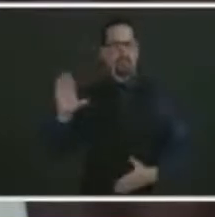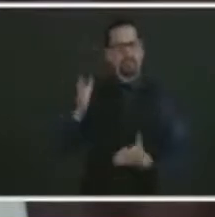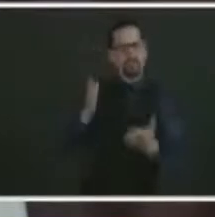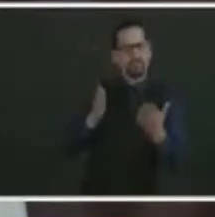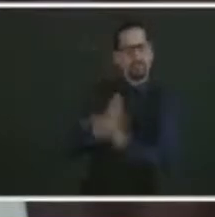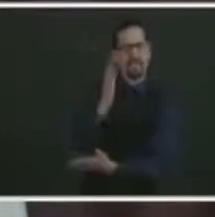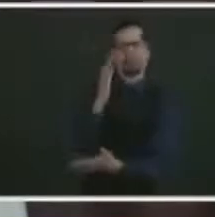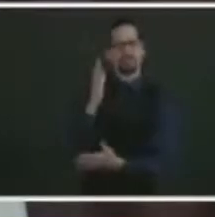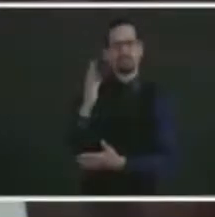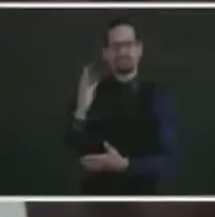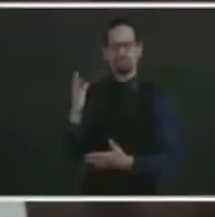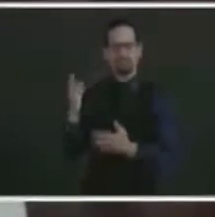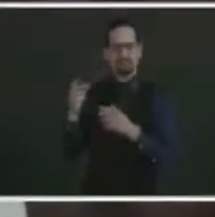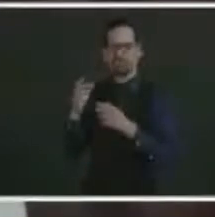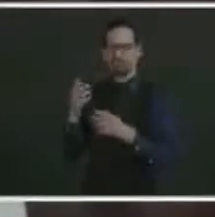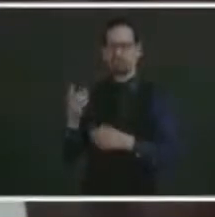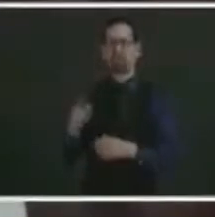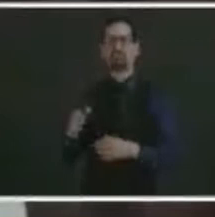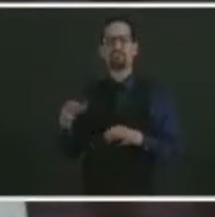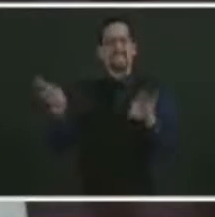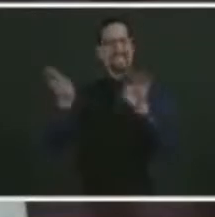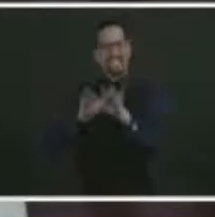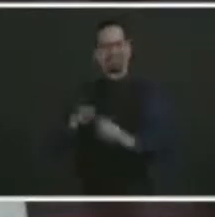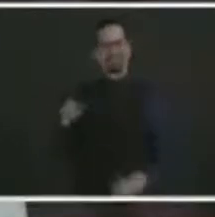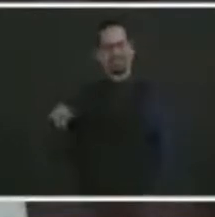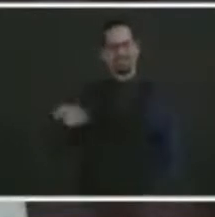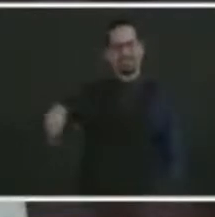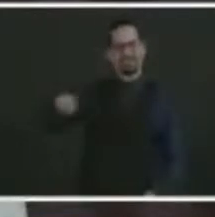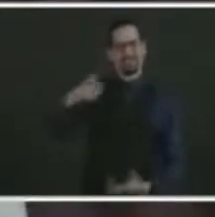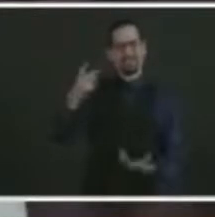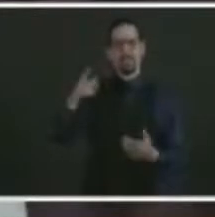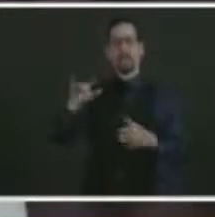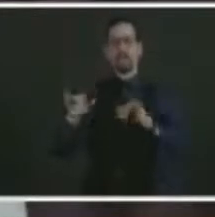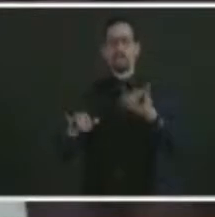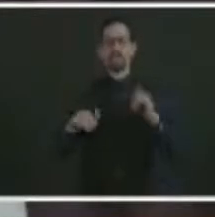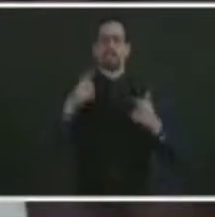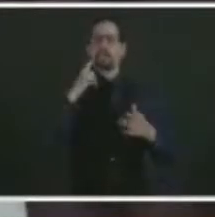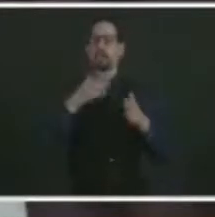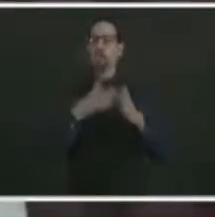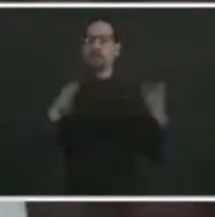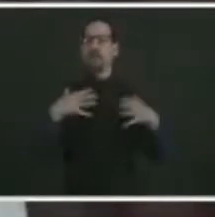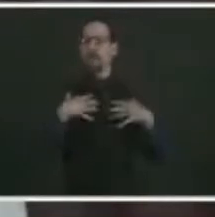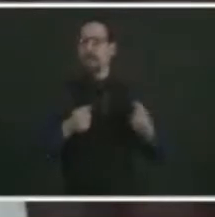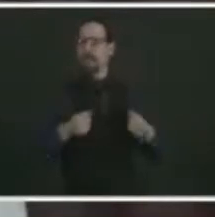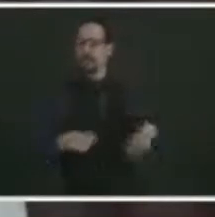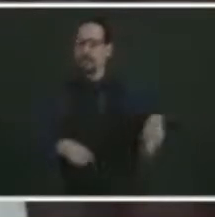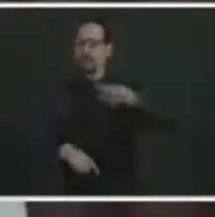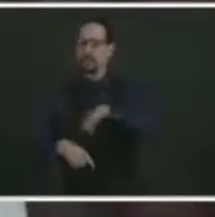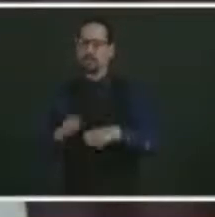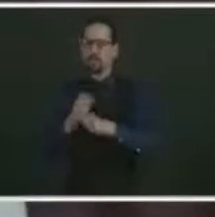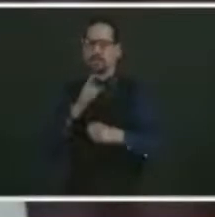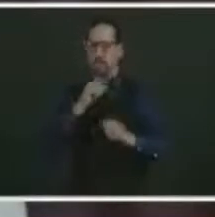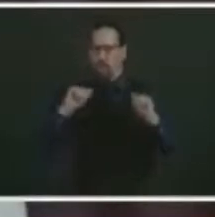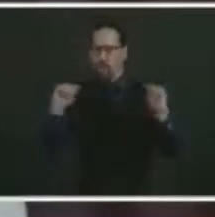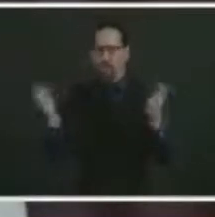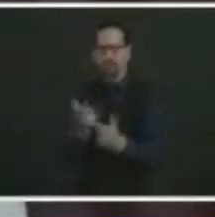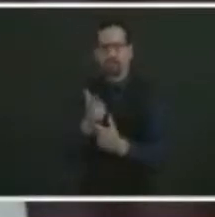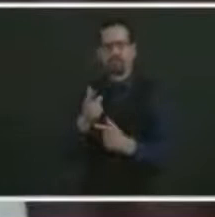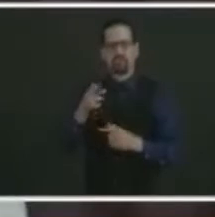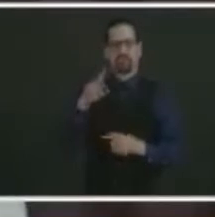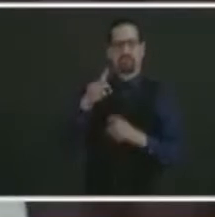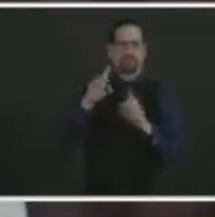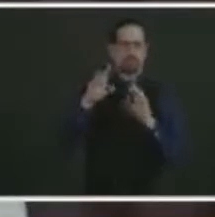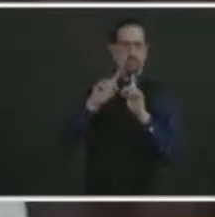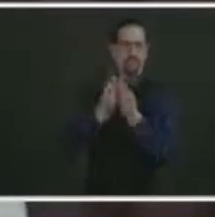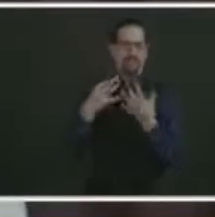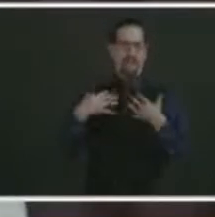fundamental to public health. So much of what we do at the Rhode Island Department of Health is about partnering with communities so they